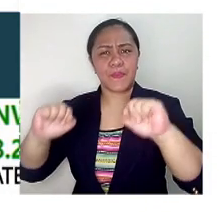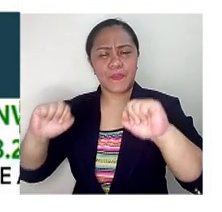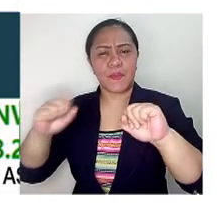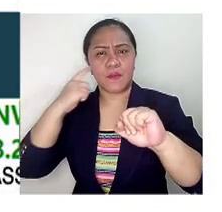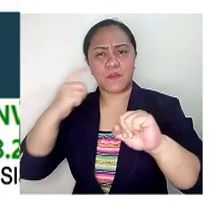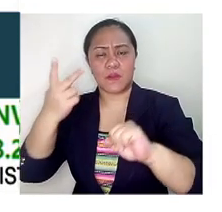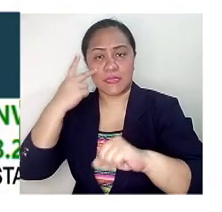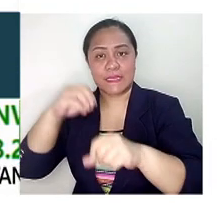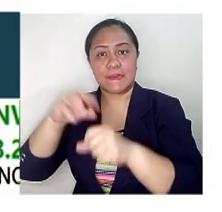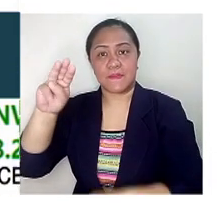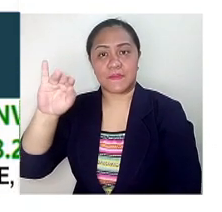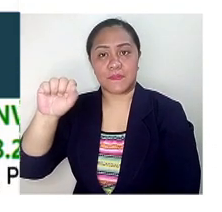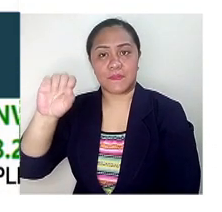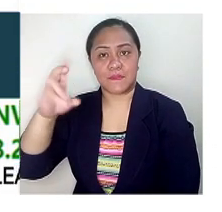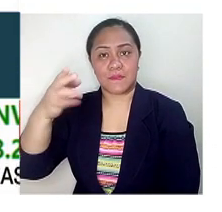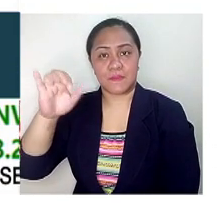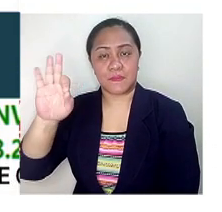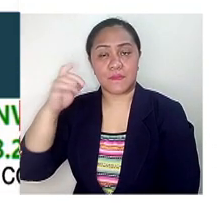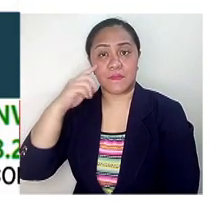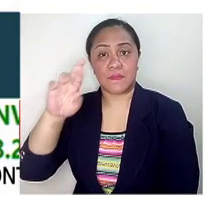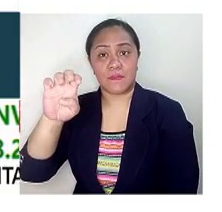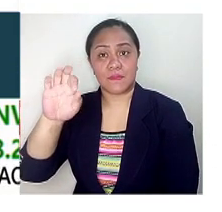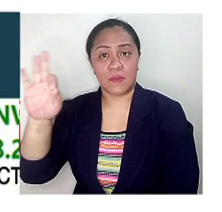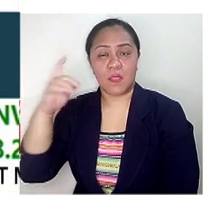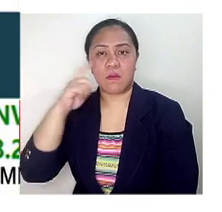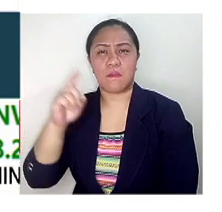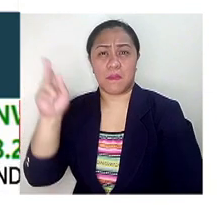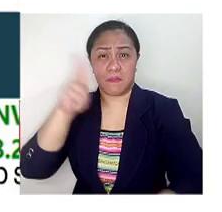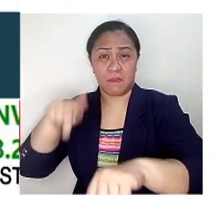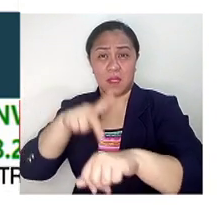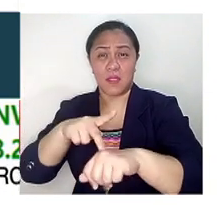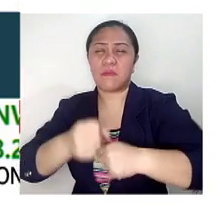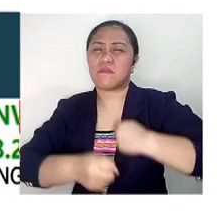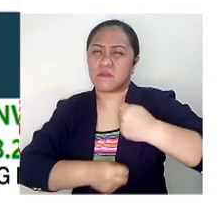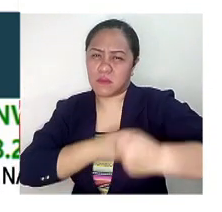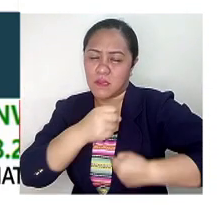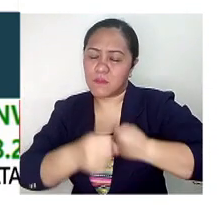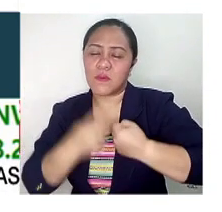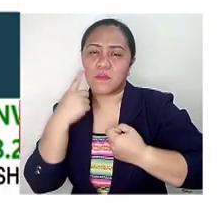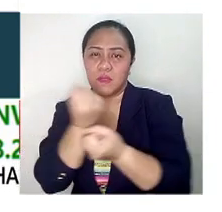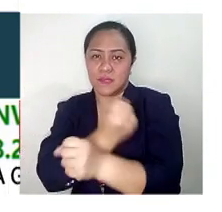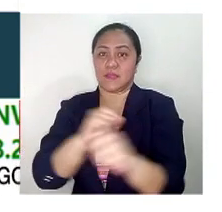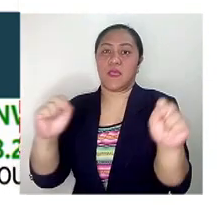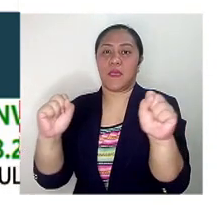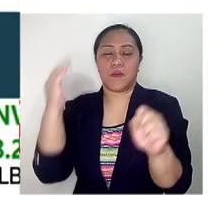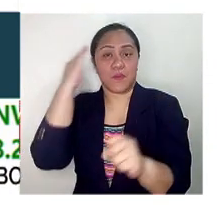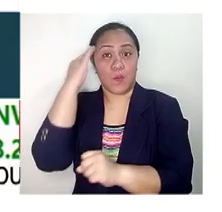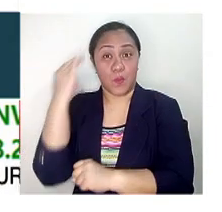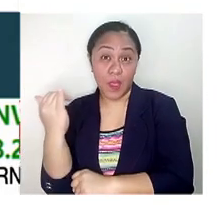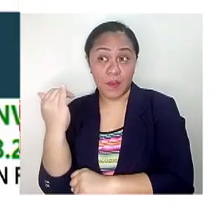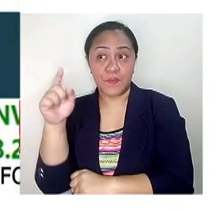the Philippines' own security suffers. No? We're the ones in a way, who are from